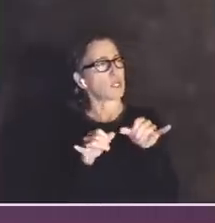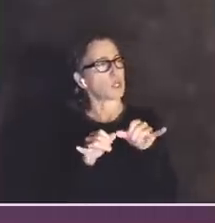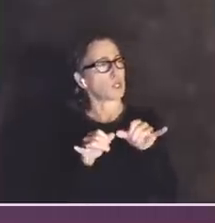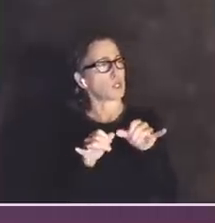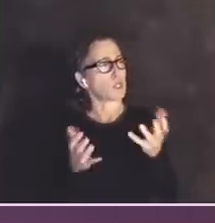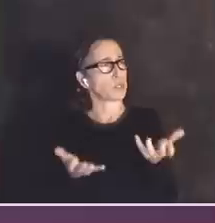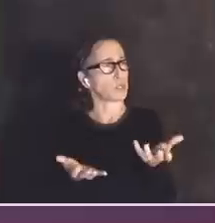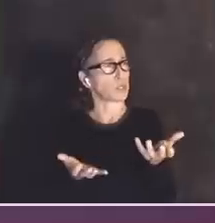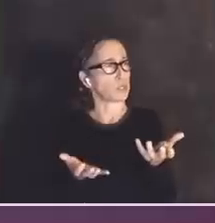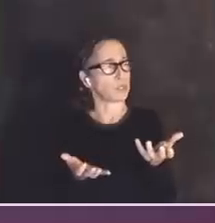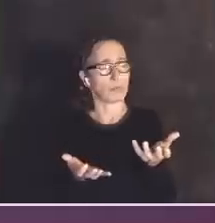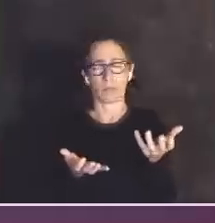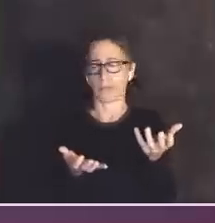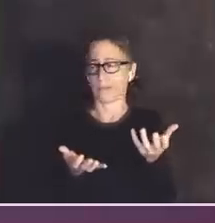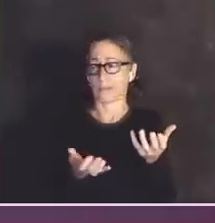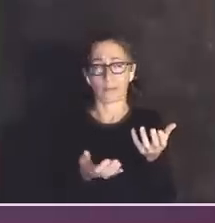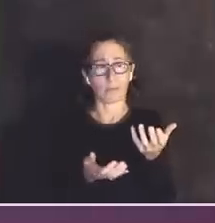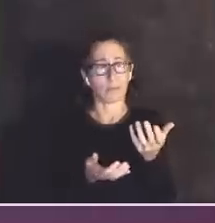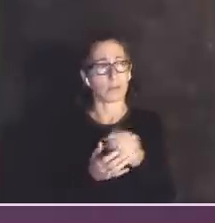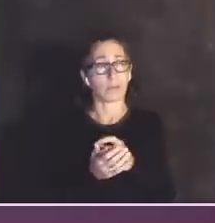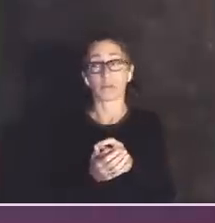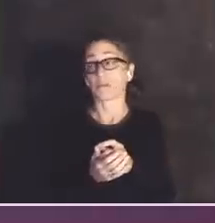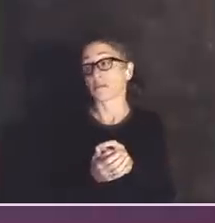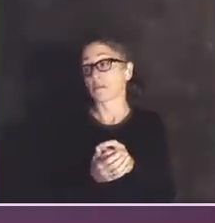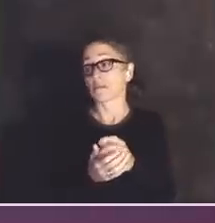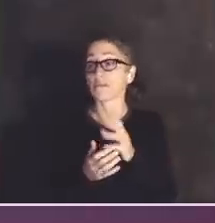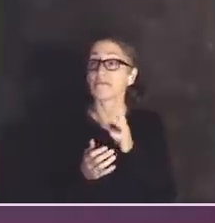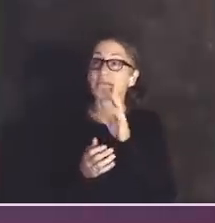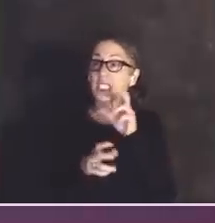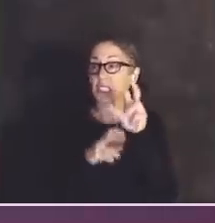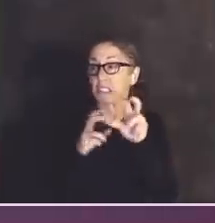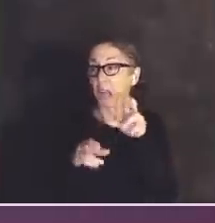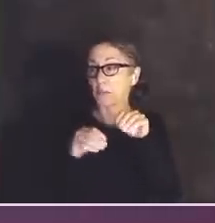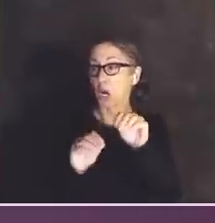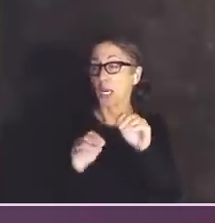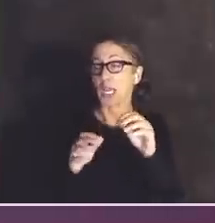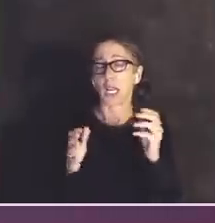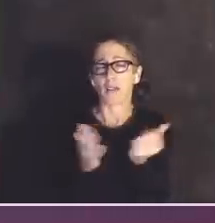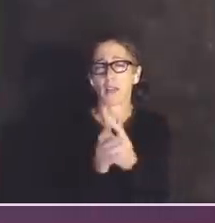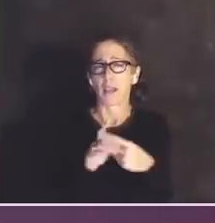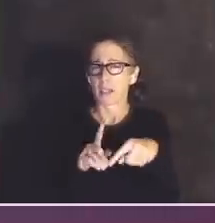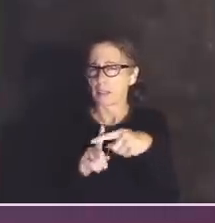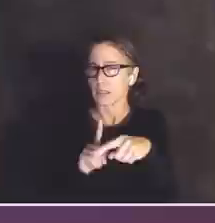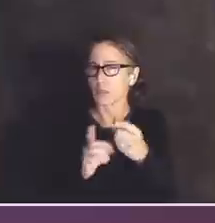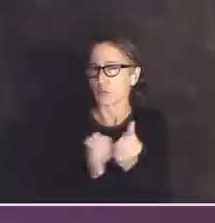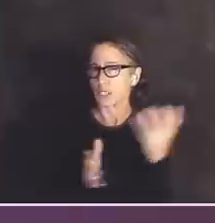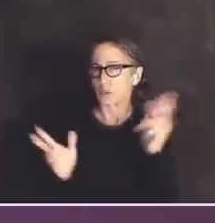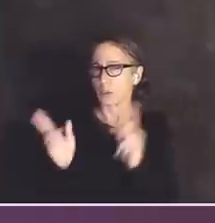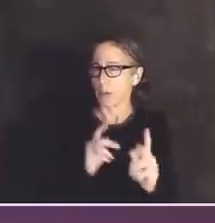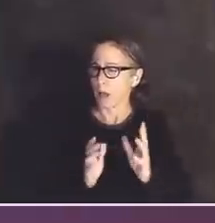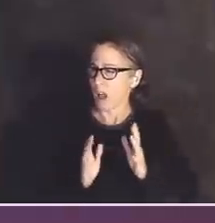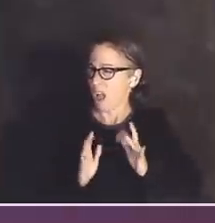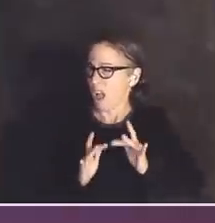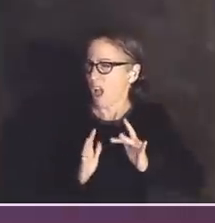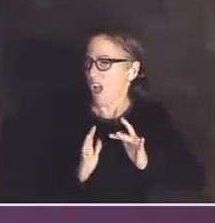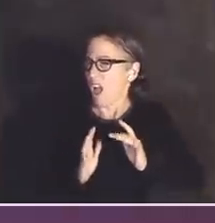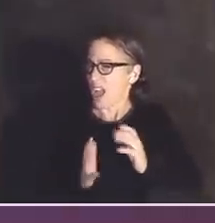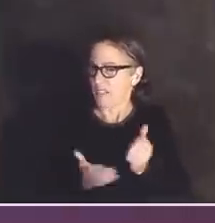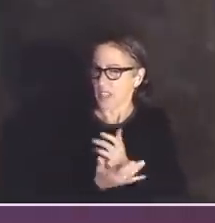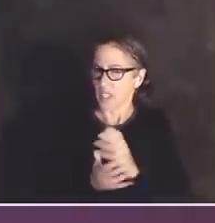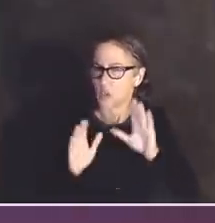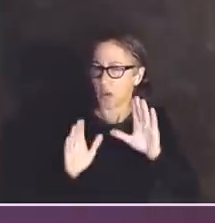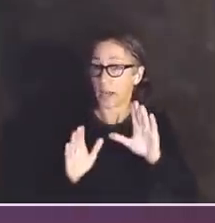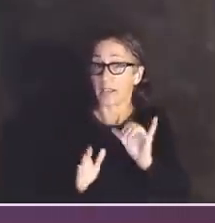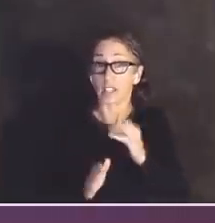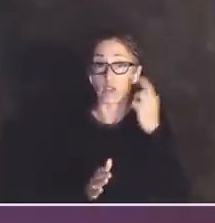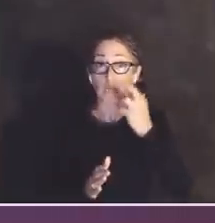so-called economy of yours? And he'll talk about the stock market. He'll talk about how rich people are doing. That's why they passed that tax bill